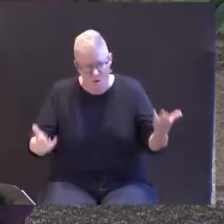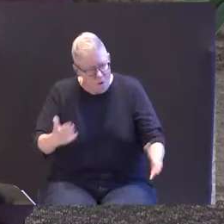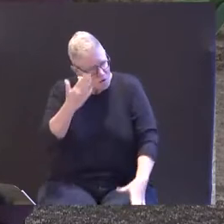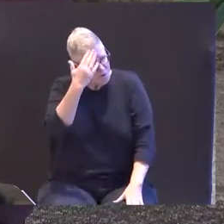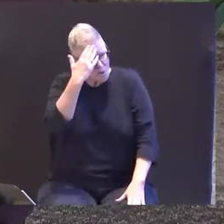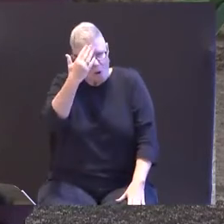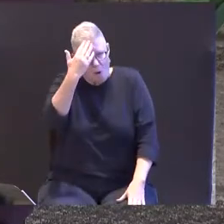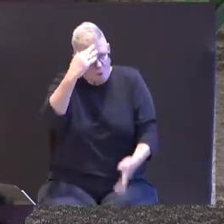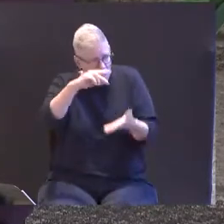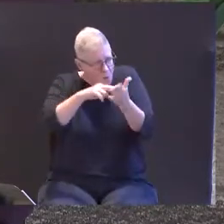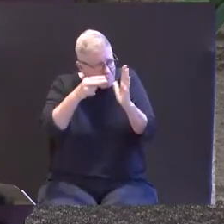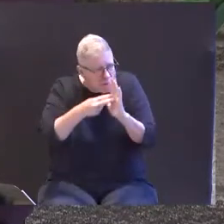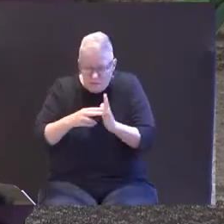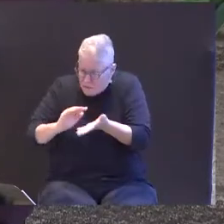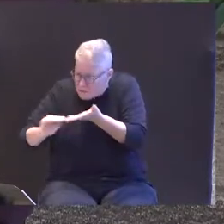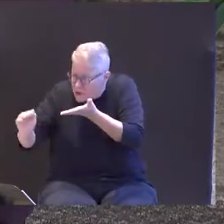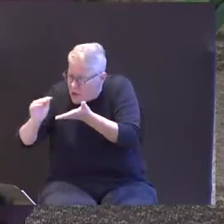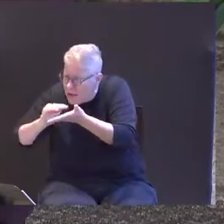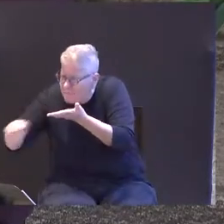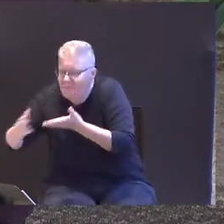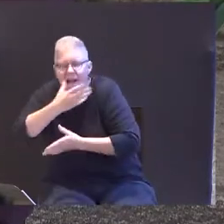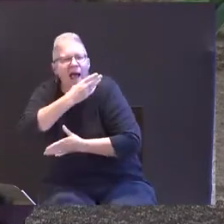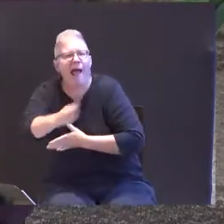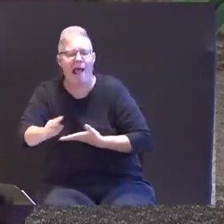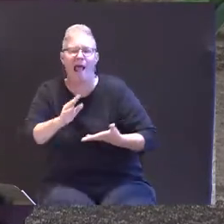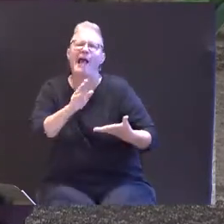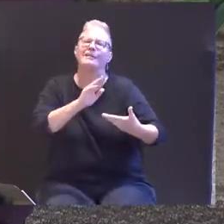to forgive and be